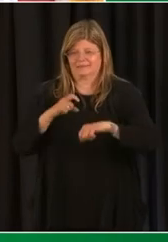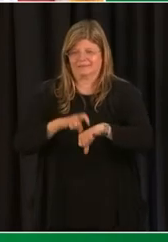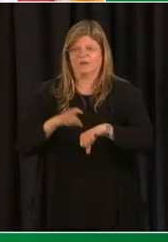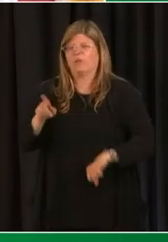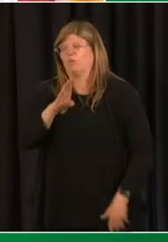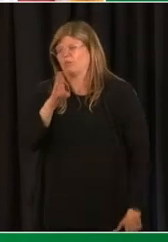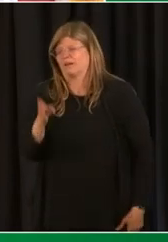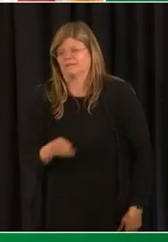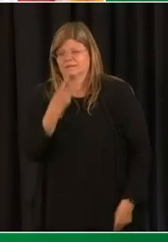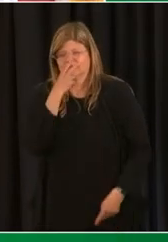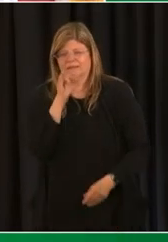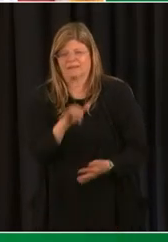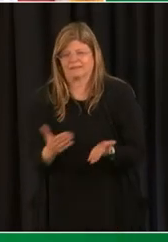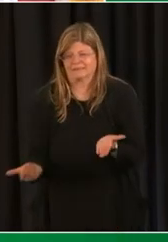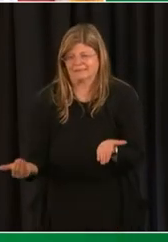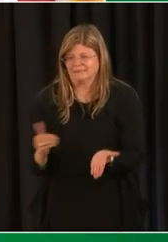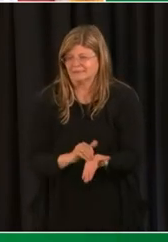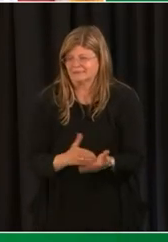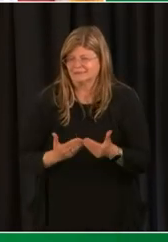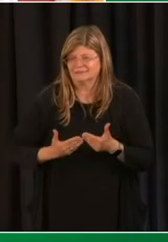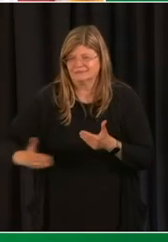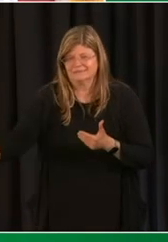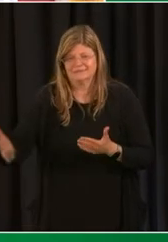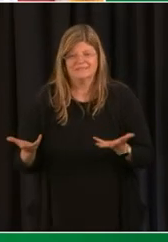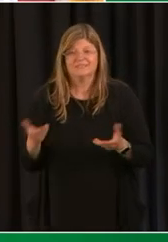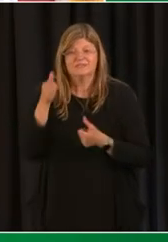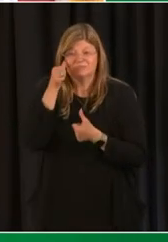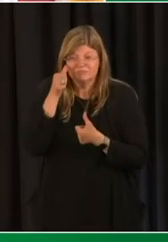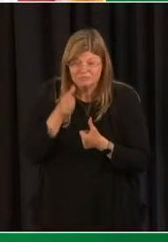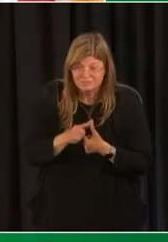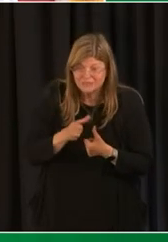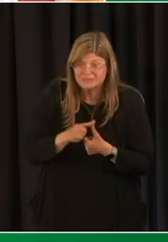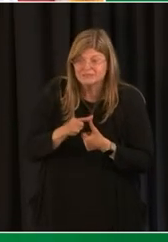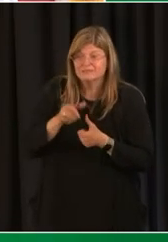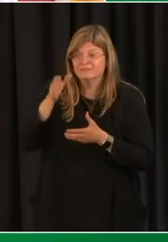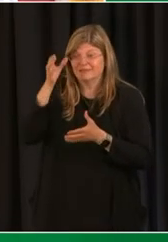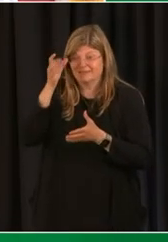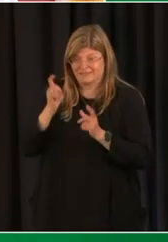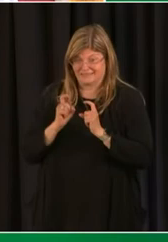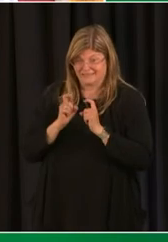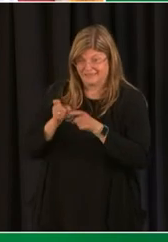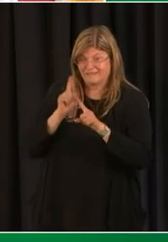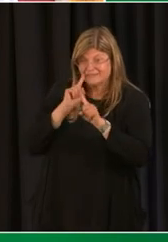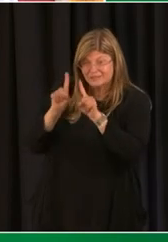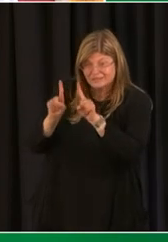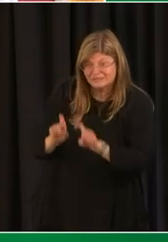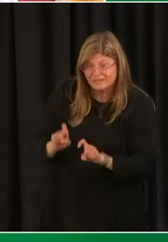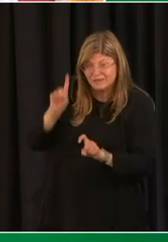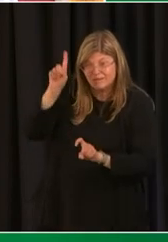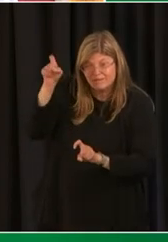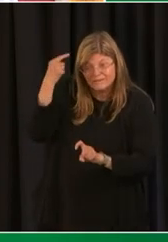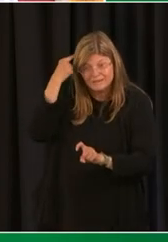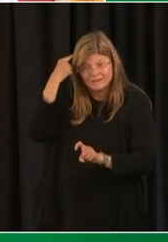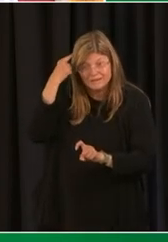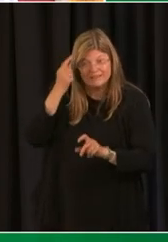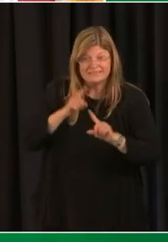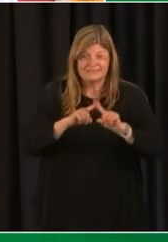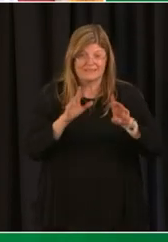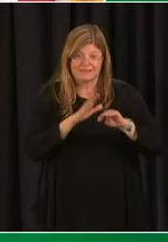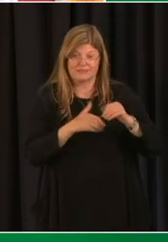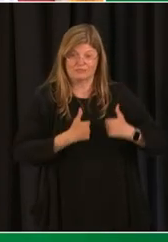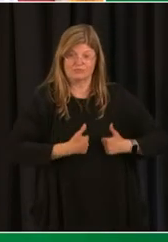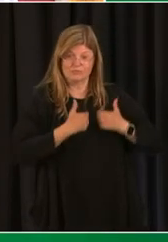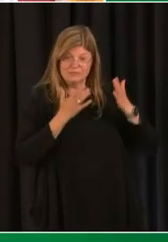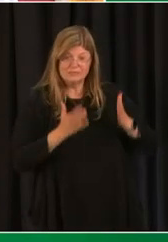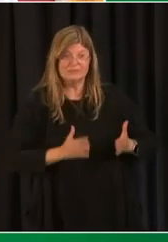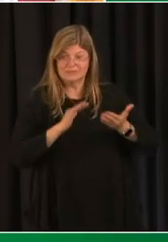earlier comments that I made, and that was the analogy that I gave you, the litmus test for a government that's really making a difference in the lives of